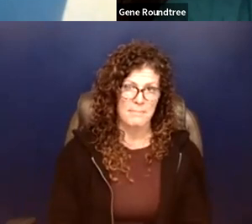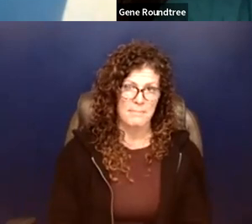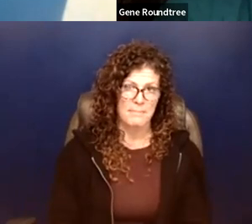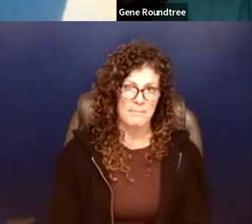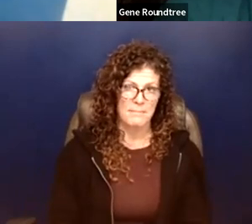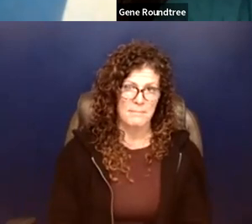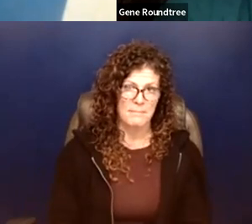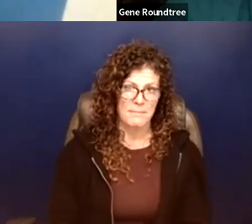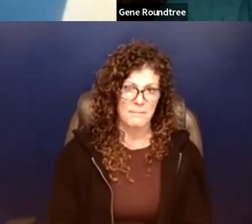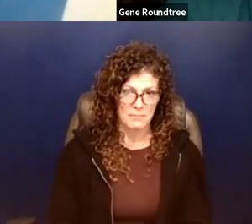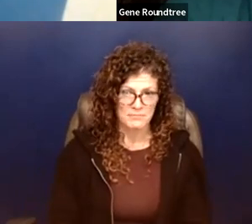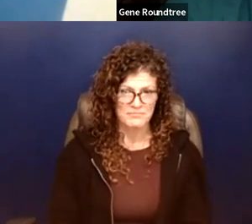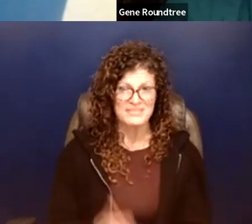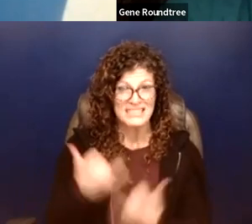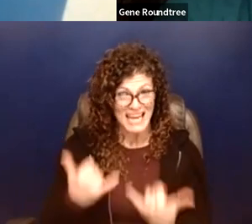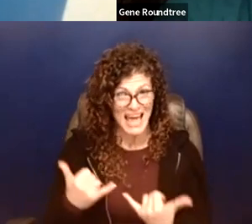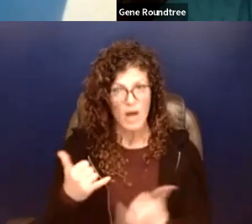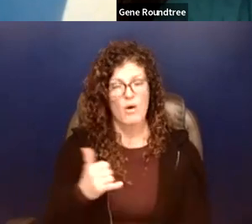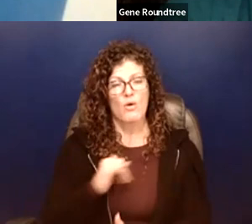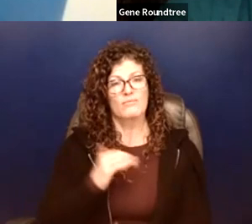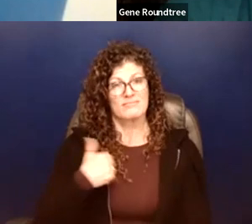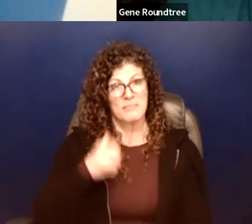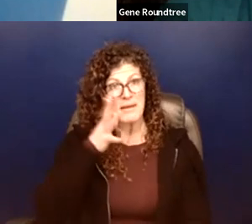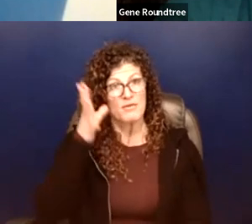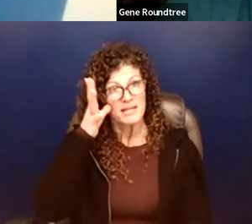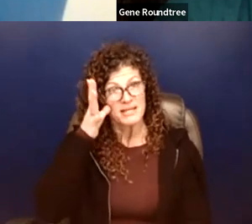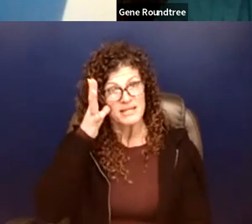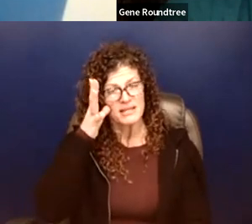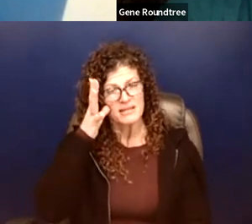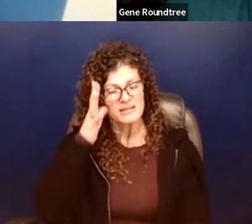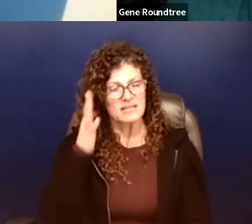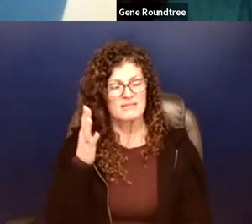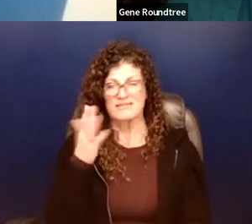As a parent, I feel as if we go through superintendents